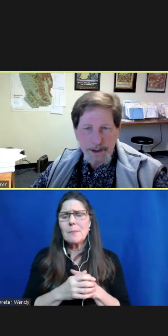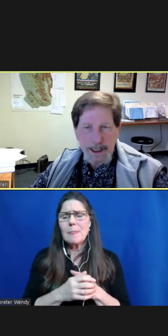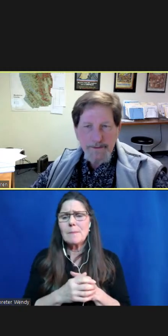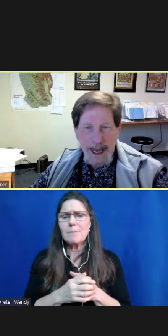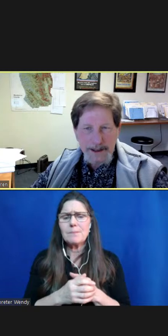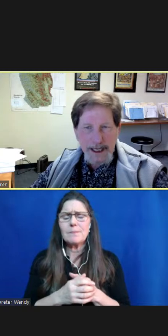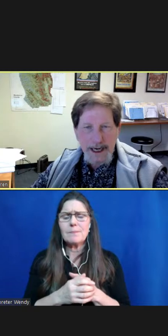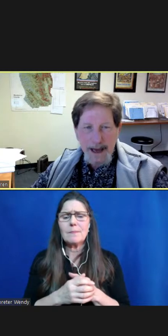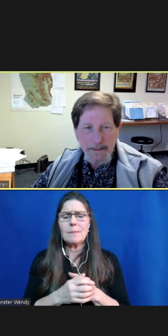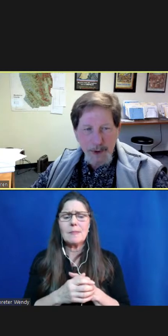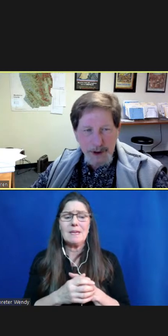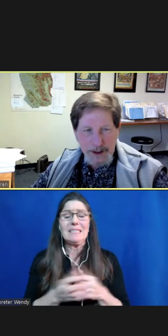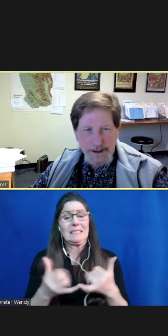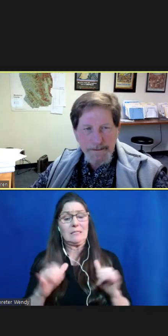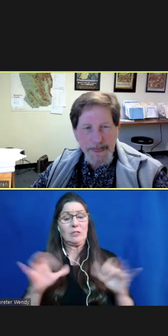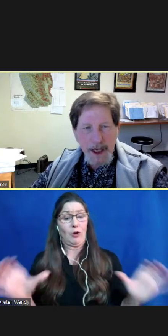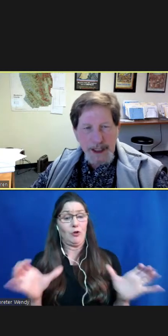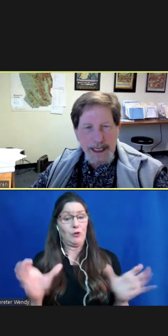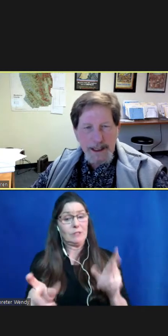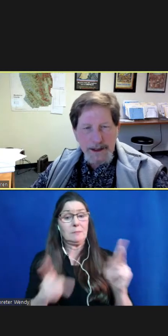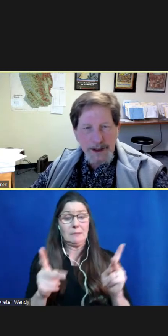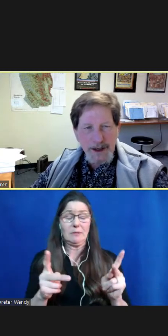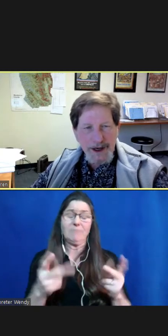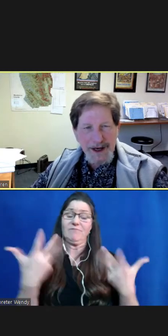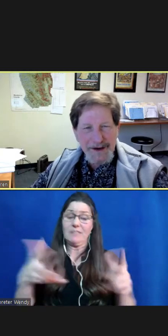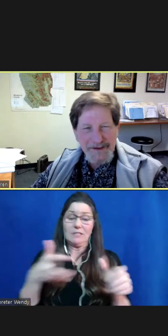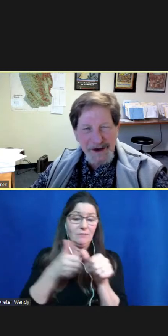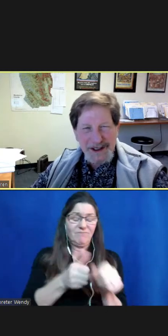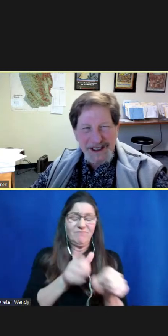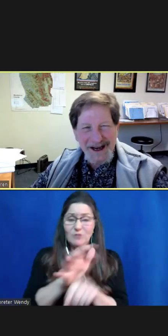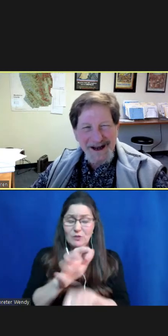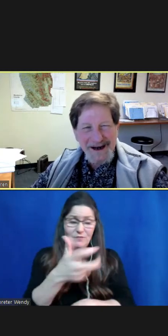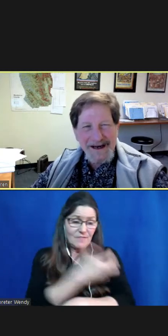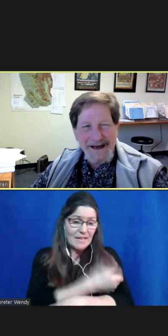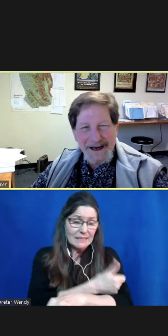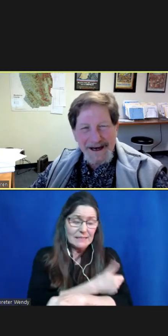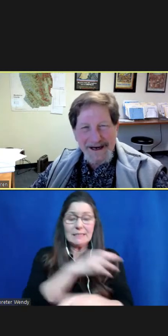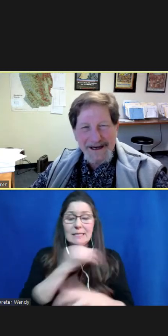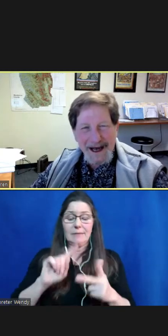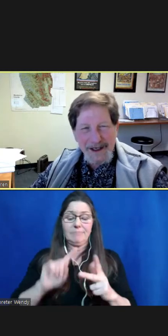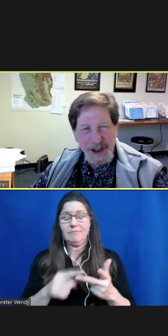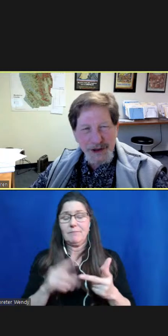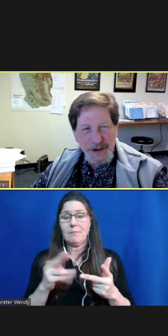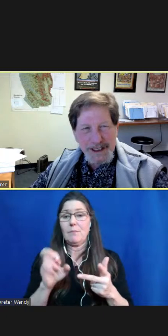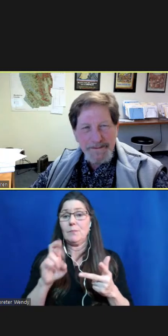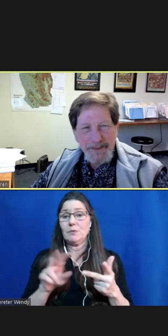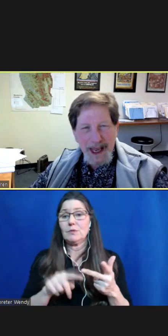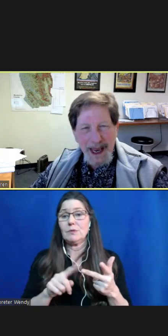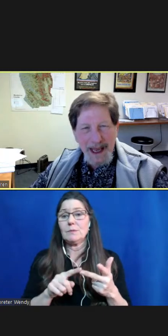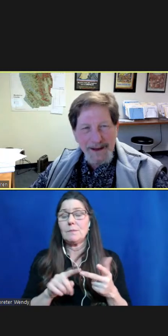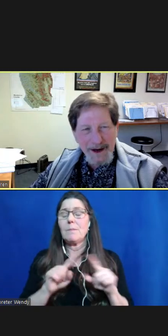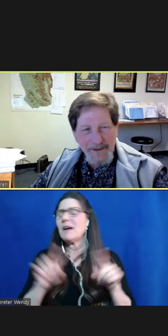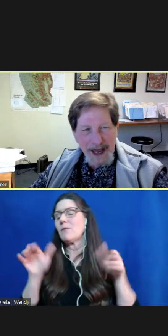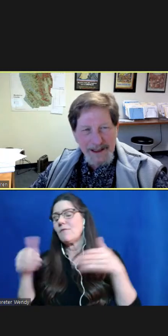encouraging people to get vaccinated and boosted. So again, let's start focusing on children and their